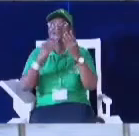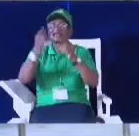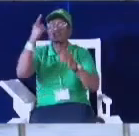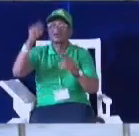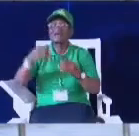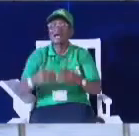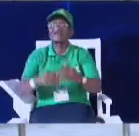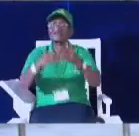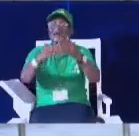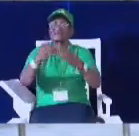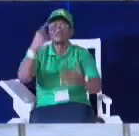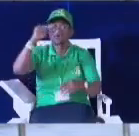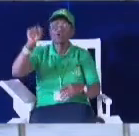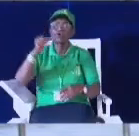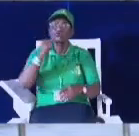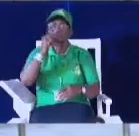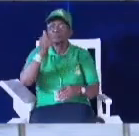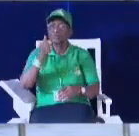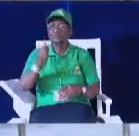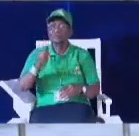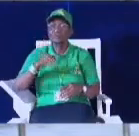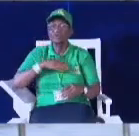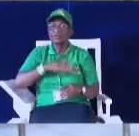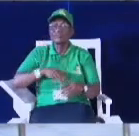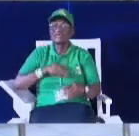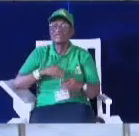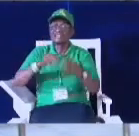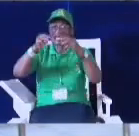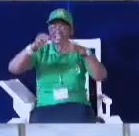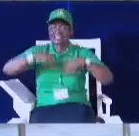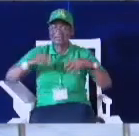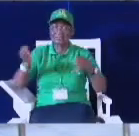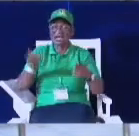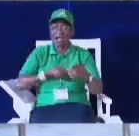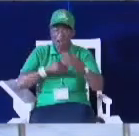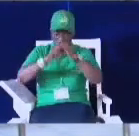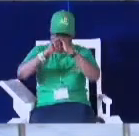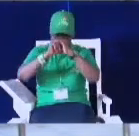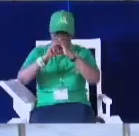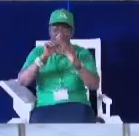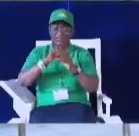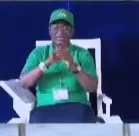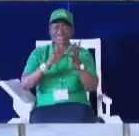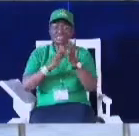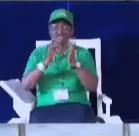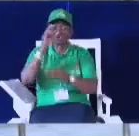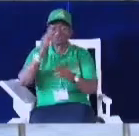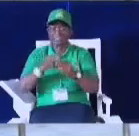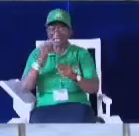tomorrow. Please accept our worship in Jesus' name.